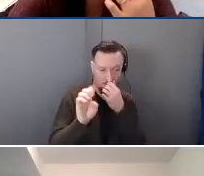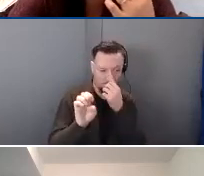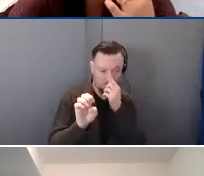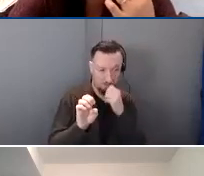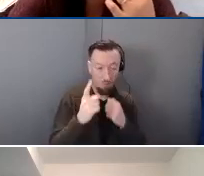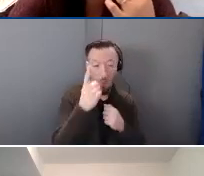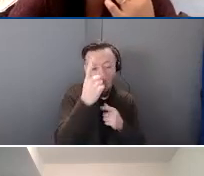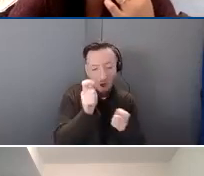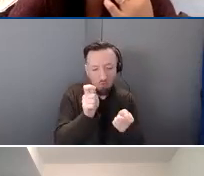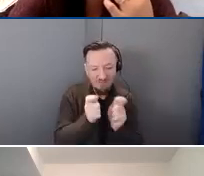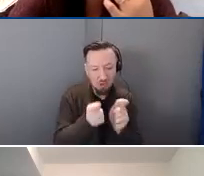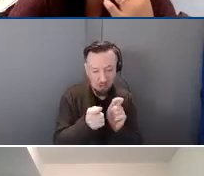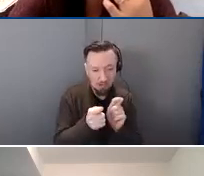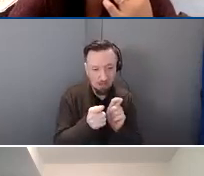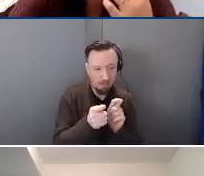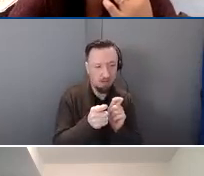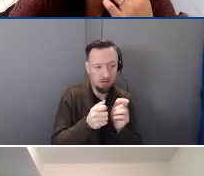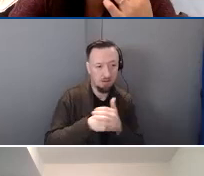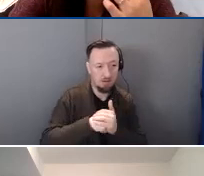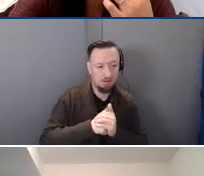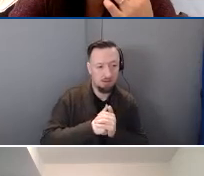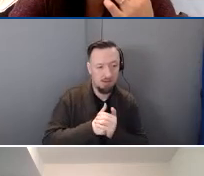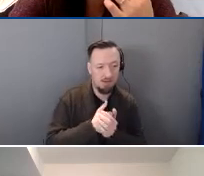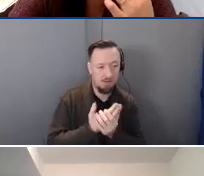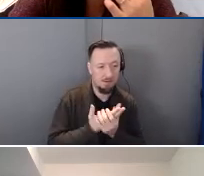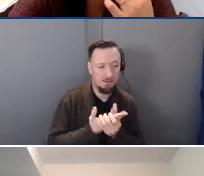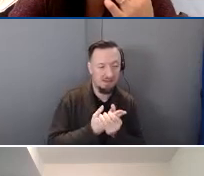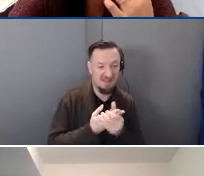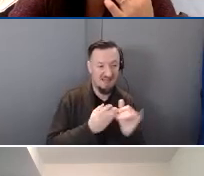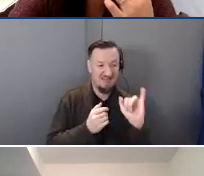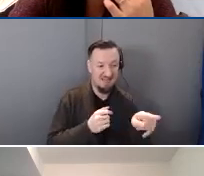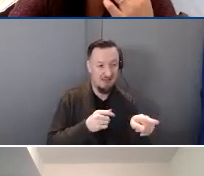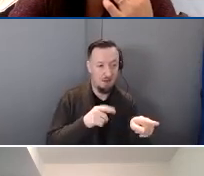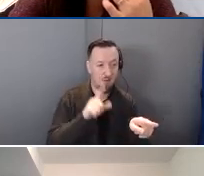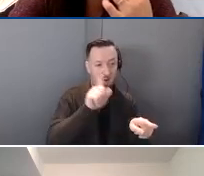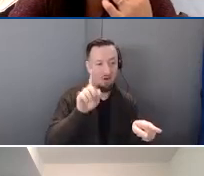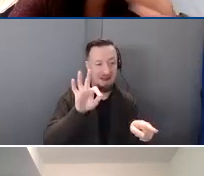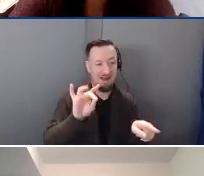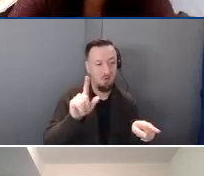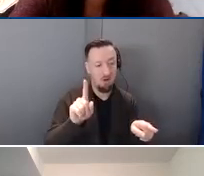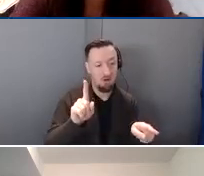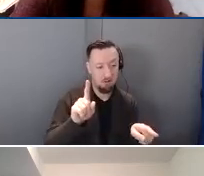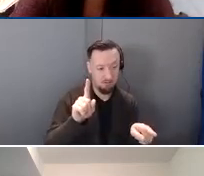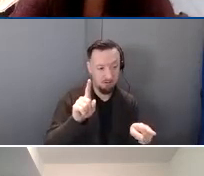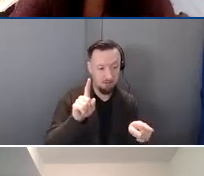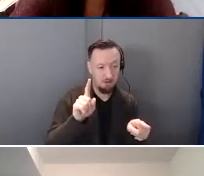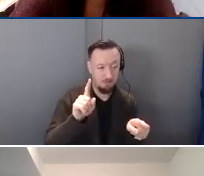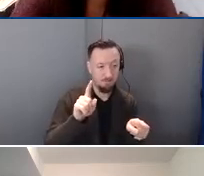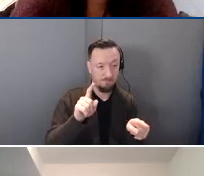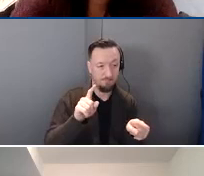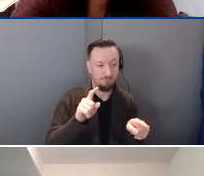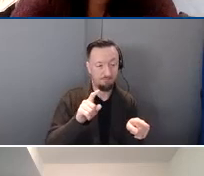one revision to one code, and that is the 11981. So